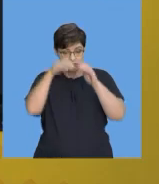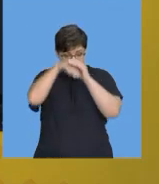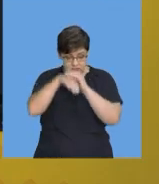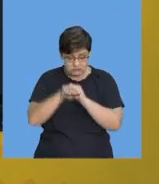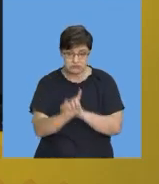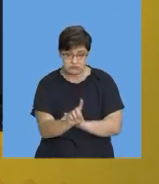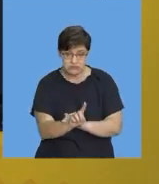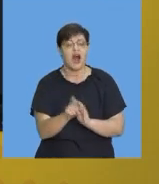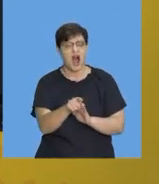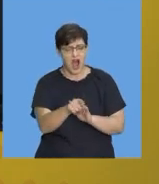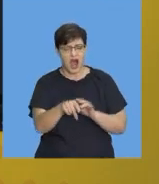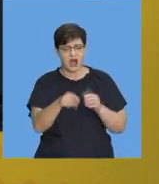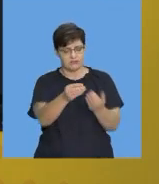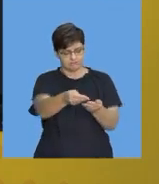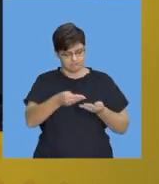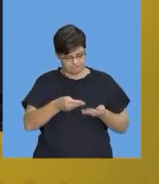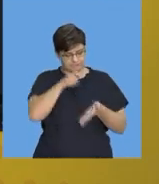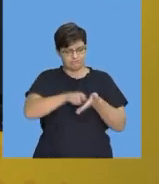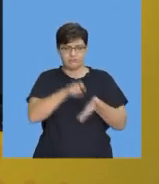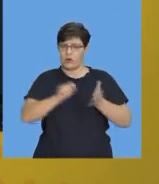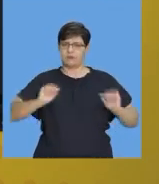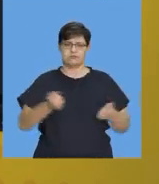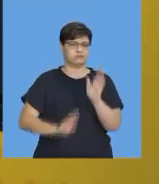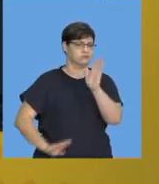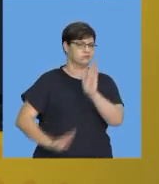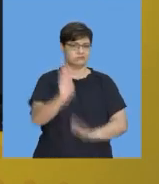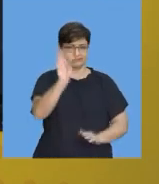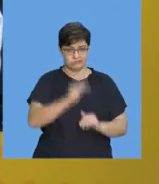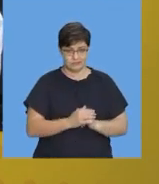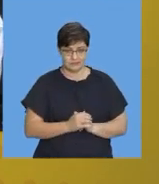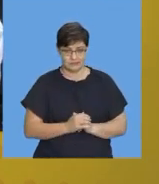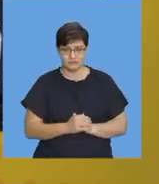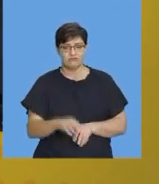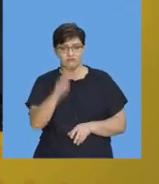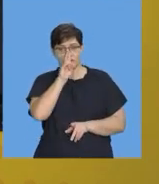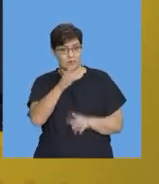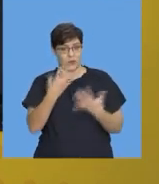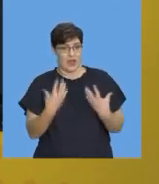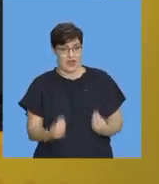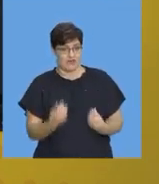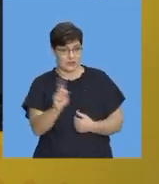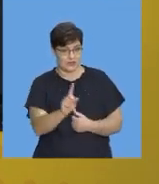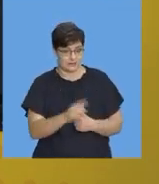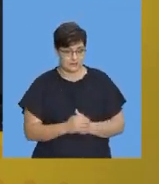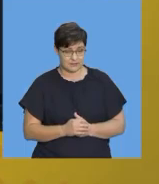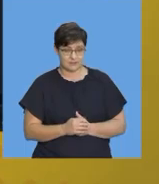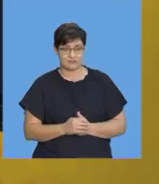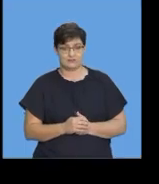exam room, you're going to ace that paper. So, let's look at what we have in store today.